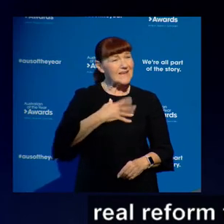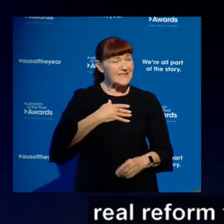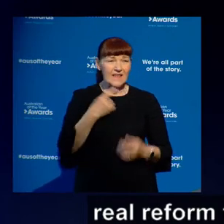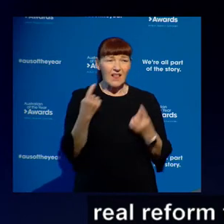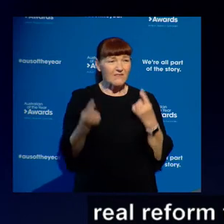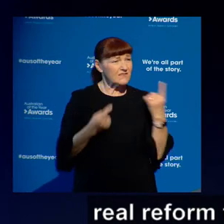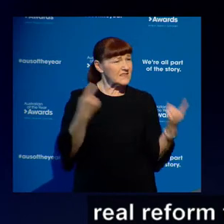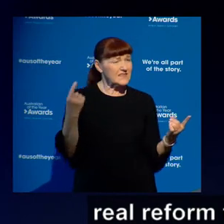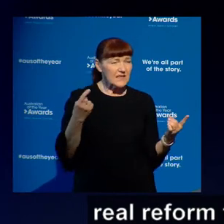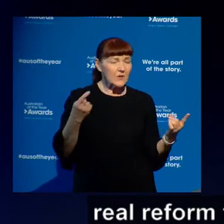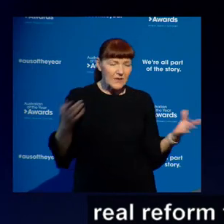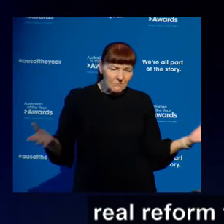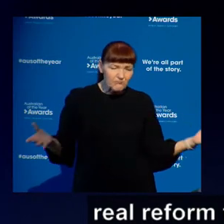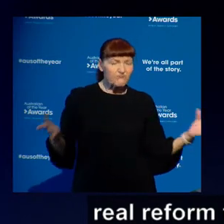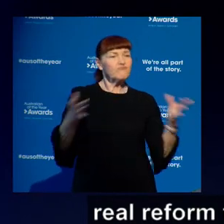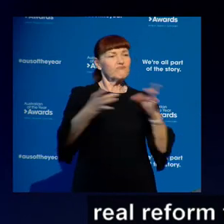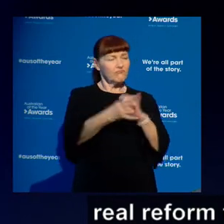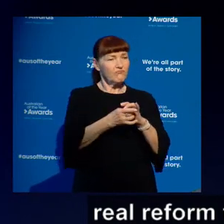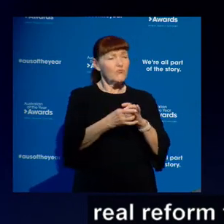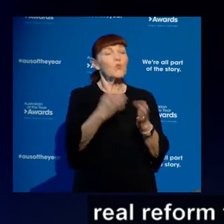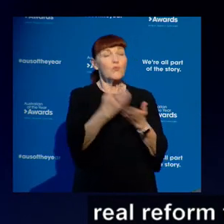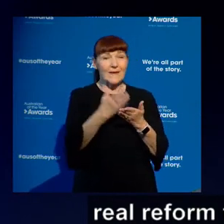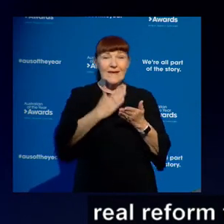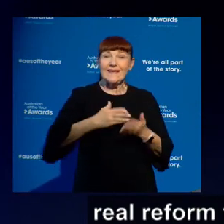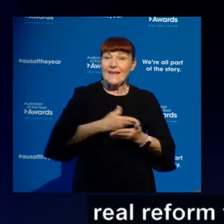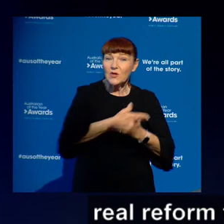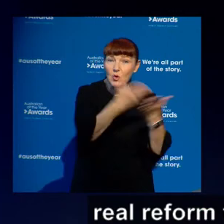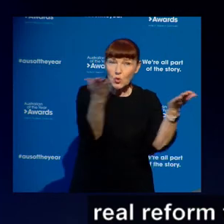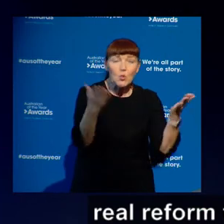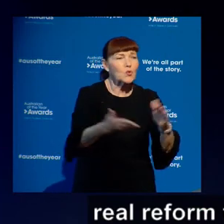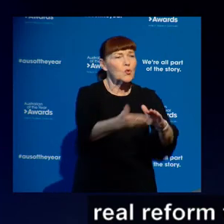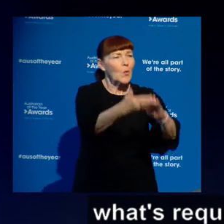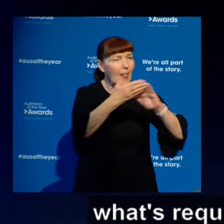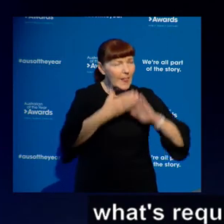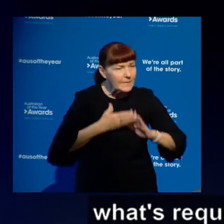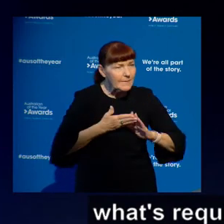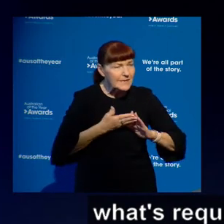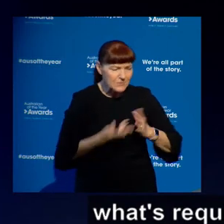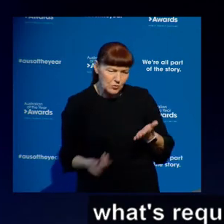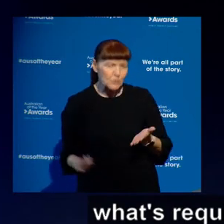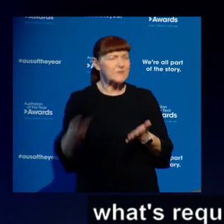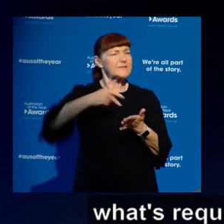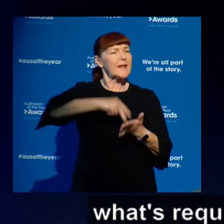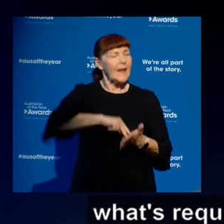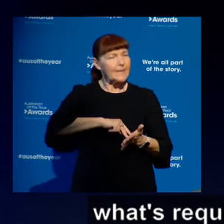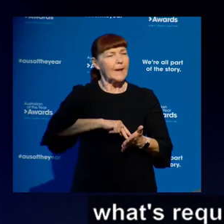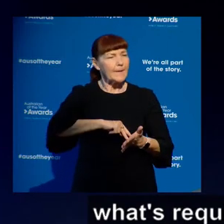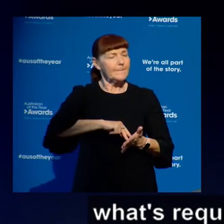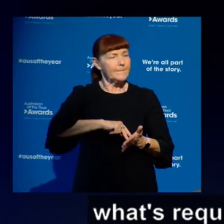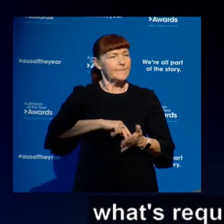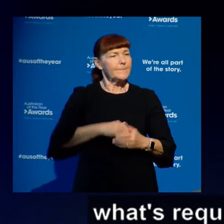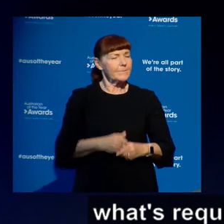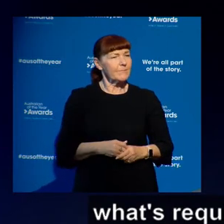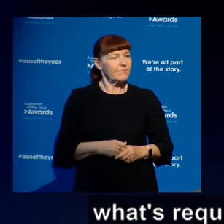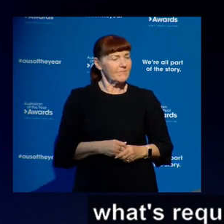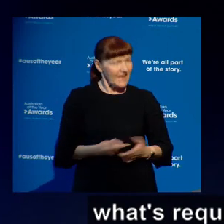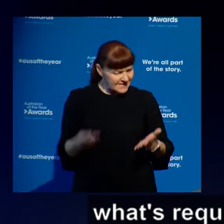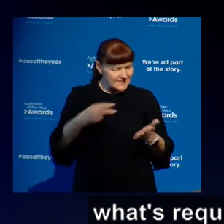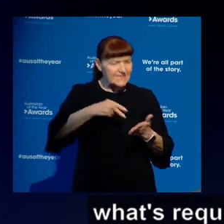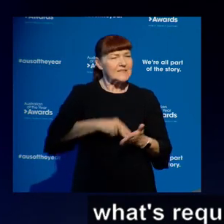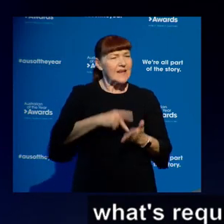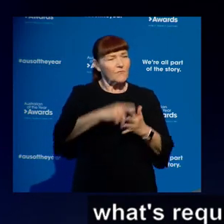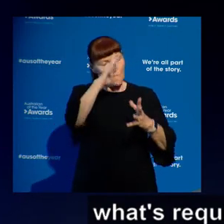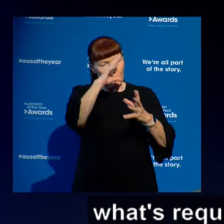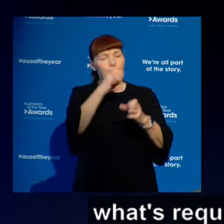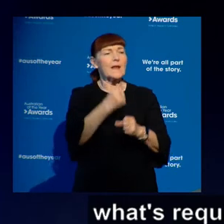ourselves. We actually really do need you to help us and to stand up and talk about and stand up for what